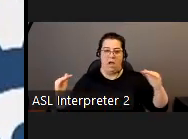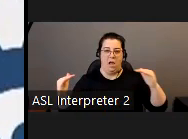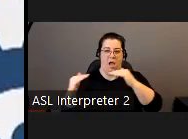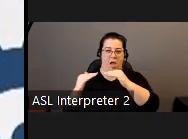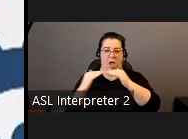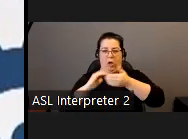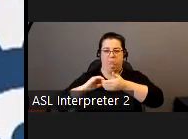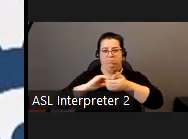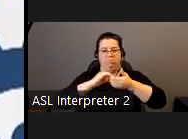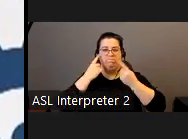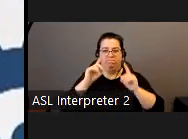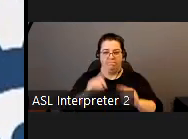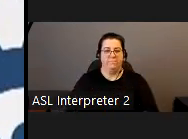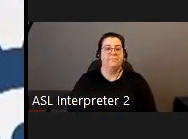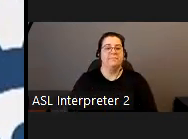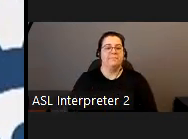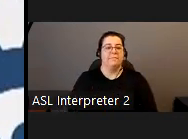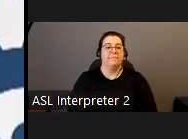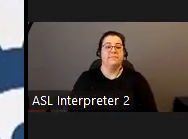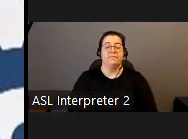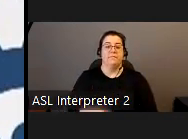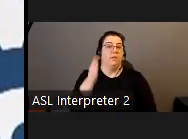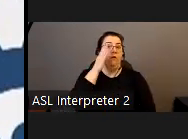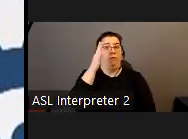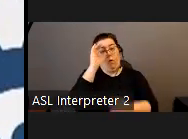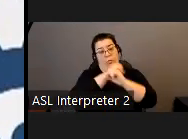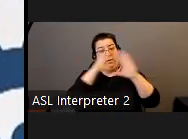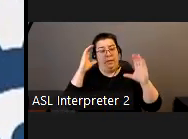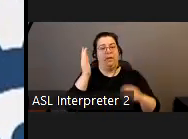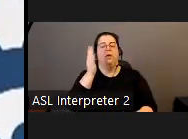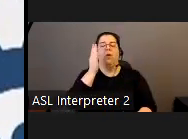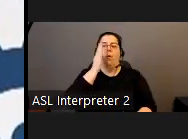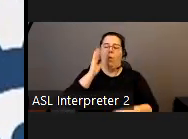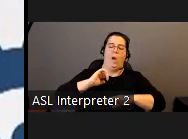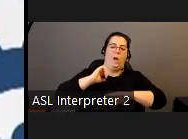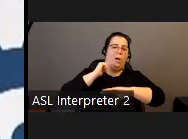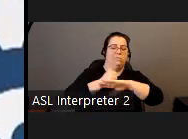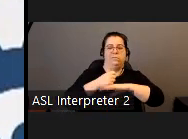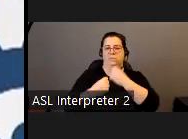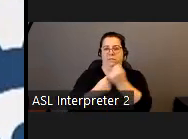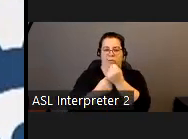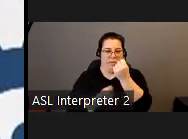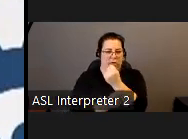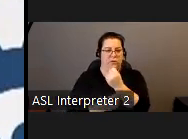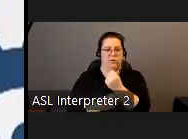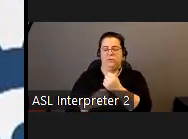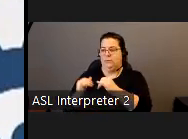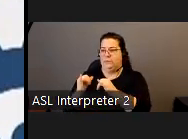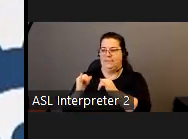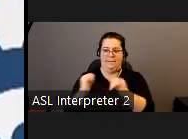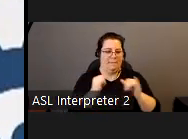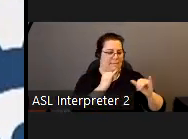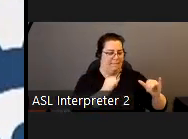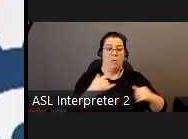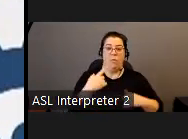It provides a foundation for the development of shared principles and practices using a common language that is